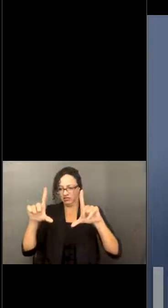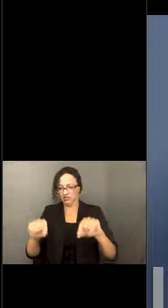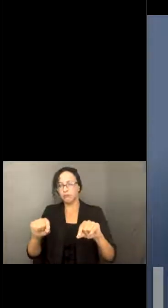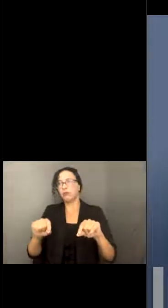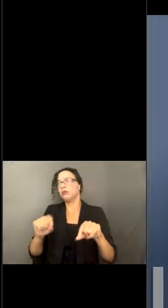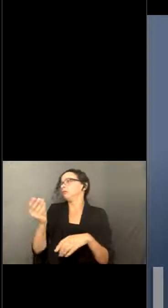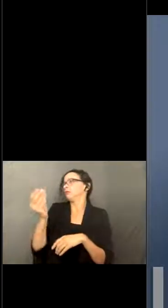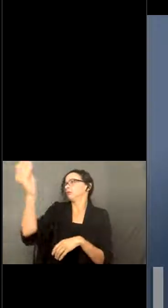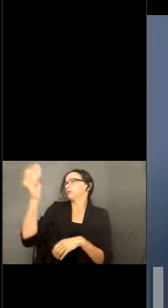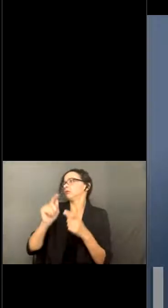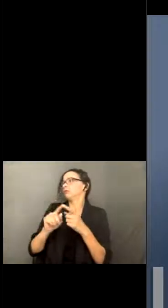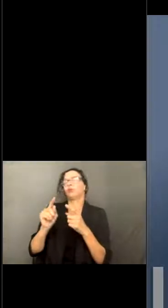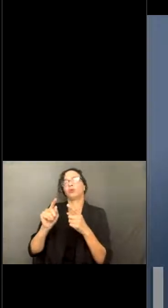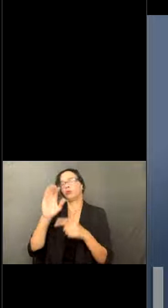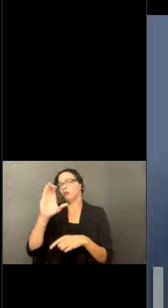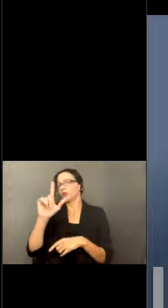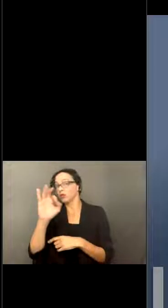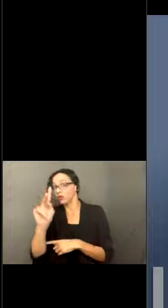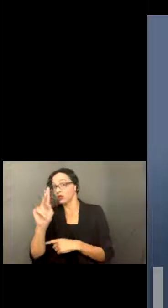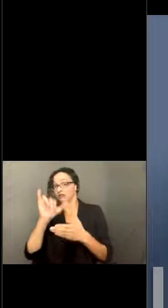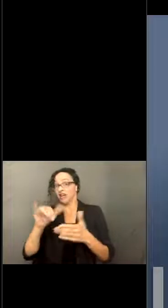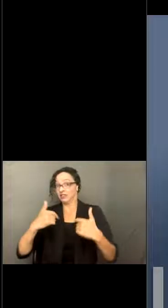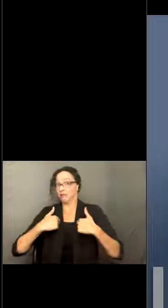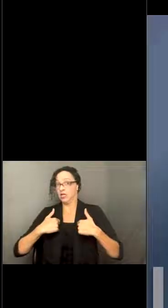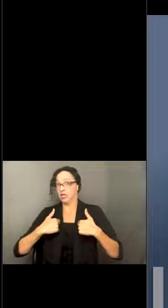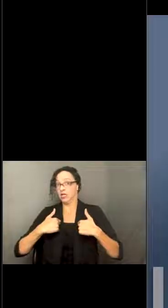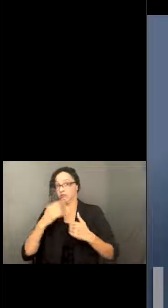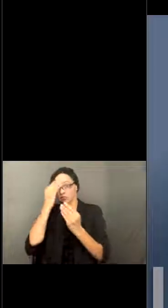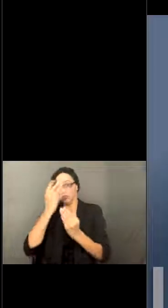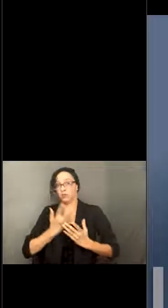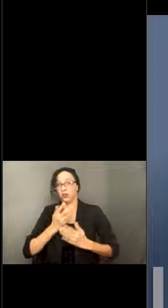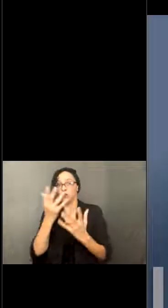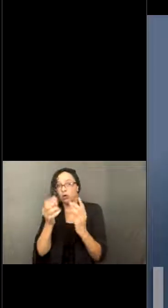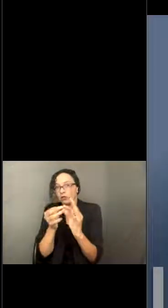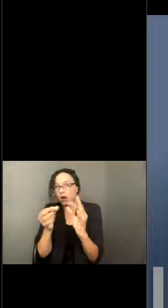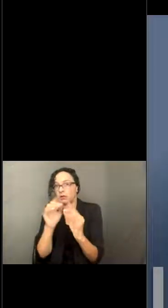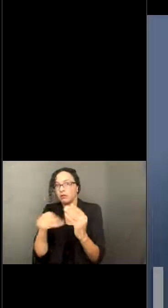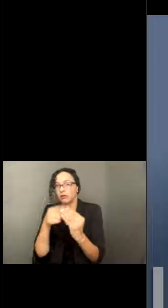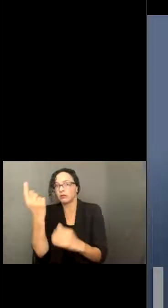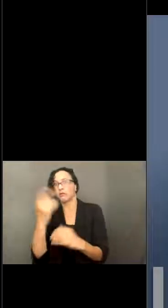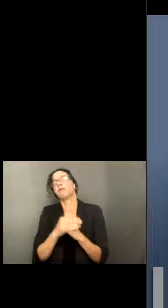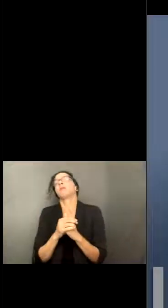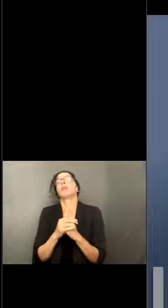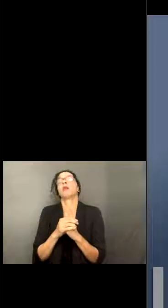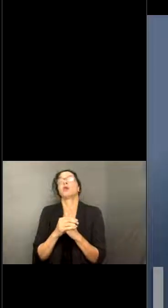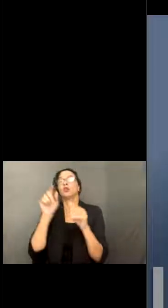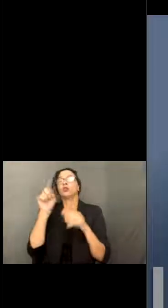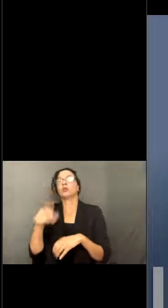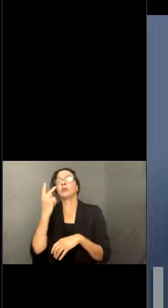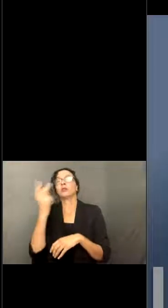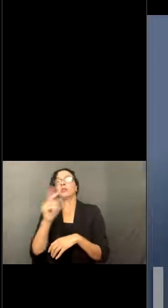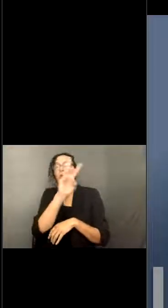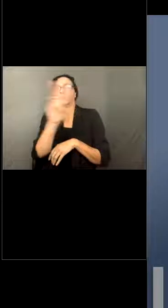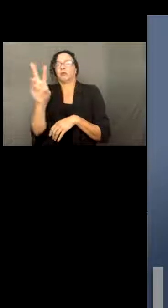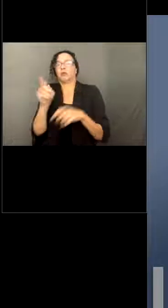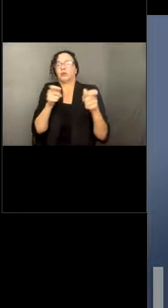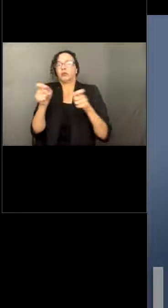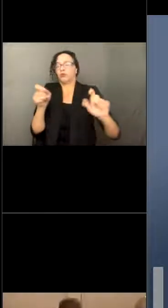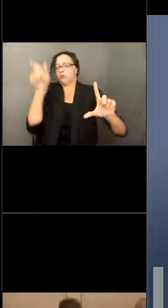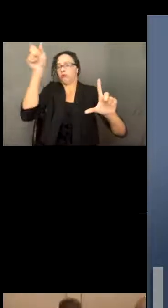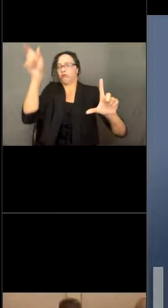on an item. For those attending via GoToWebinar, you should see the webinar control panel, likely located on the right-hand side